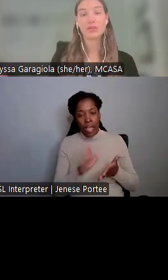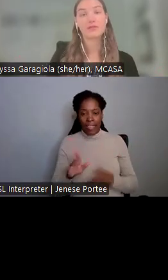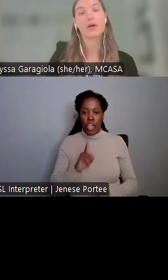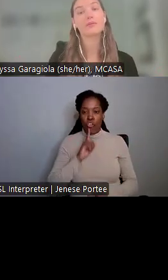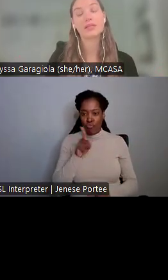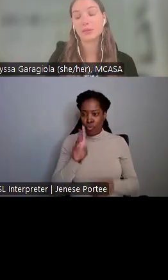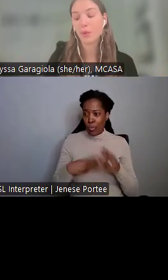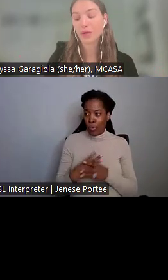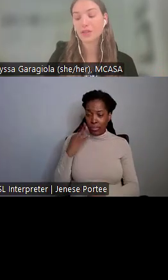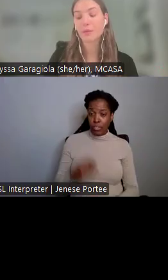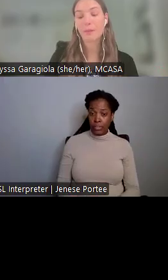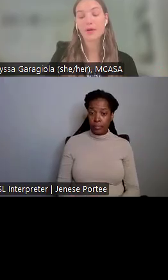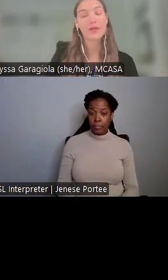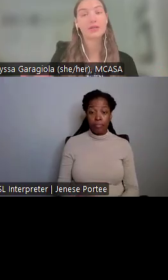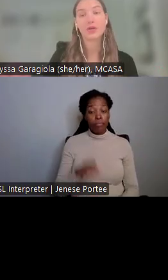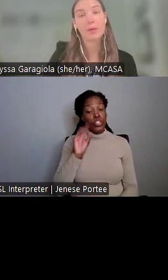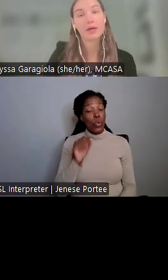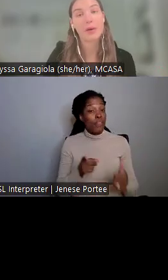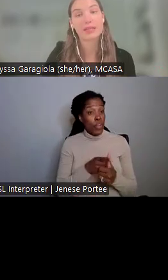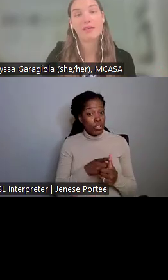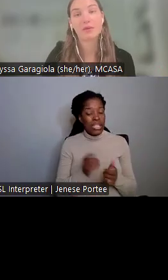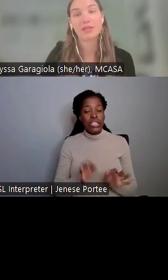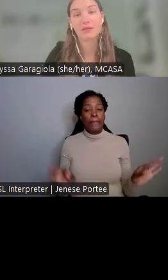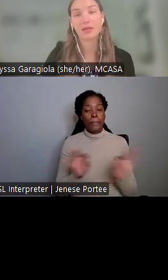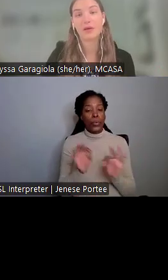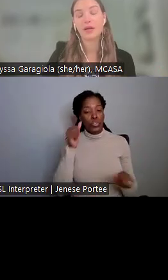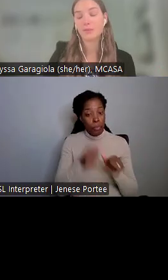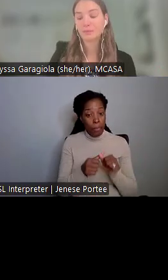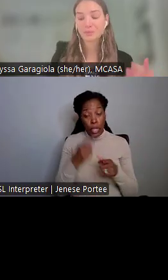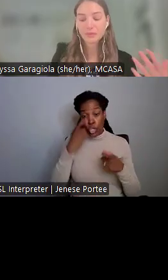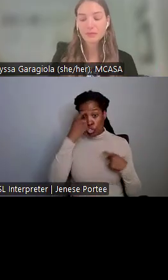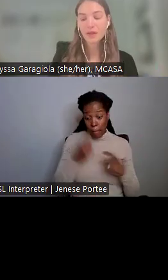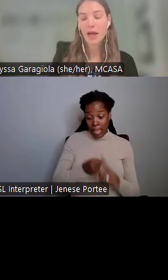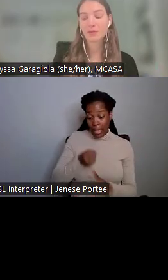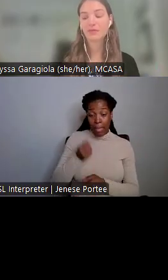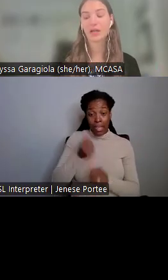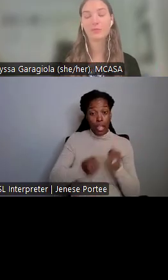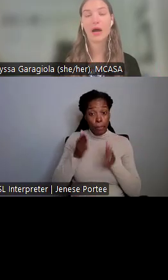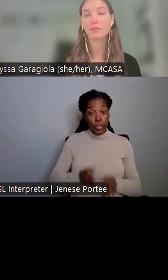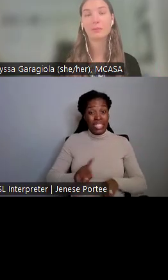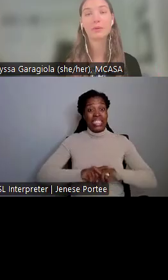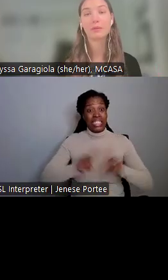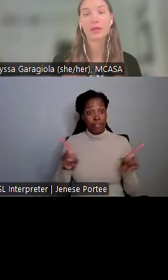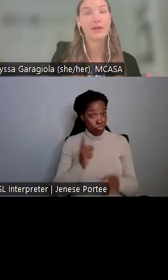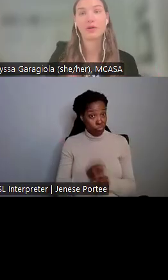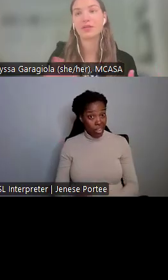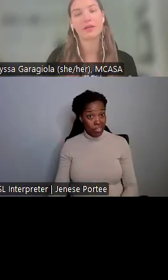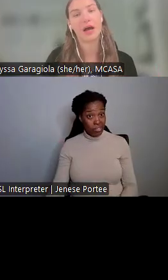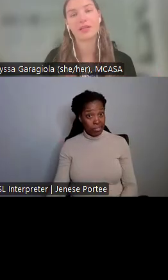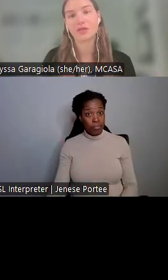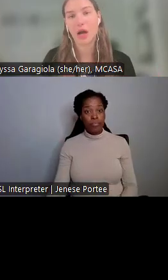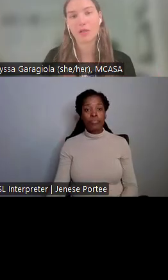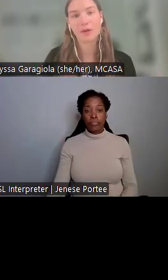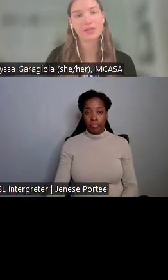So, first of all, it's important to remember that trauma impacts everyone differently, right? As we've talked about, people can have all